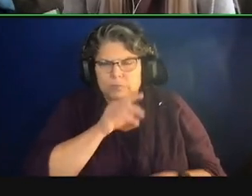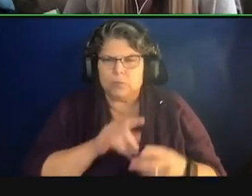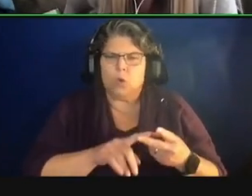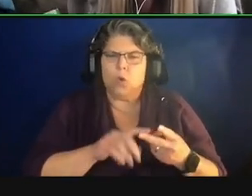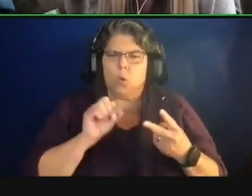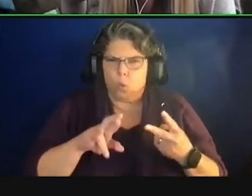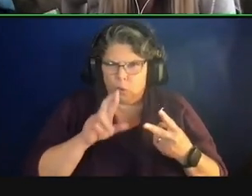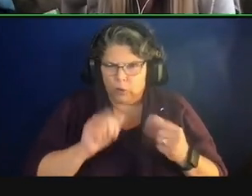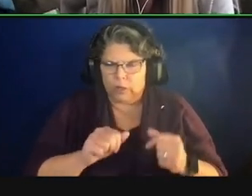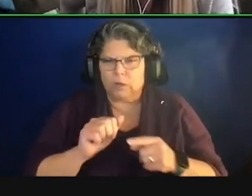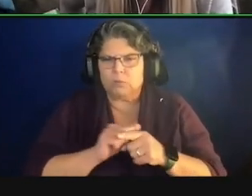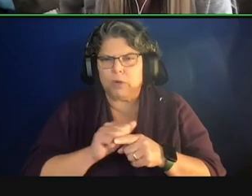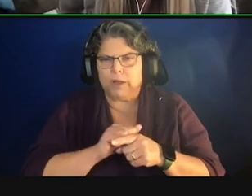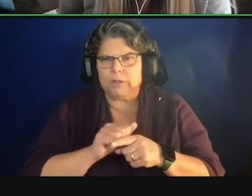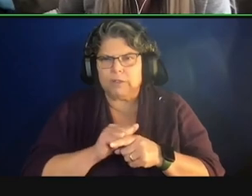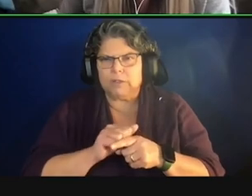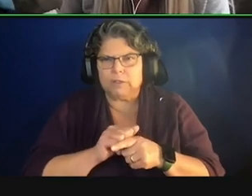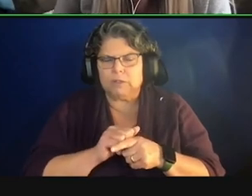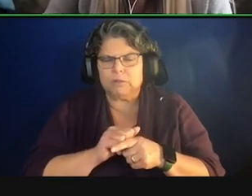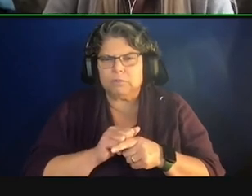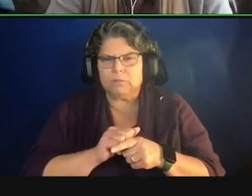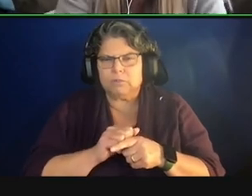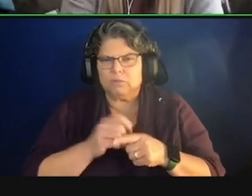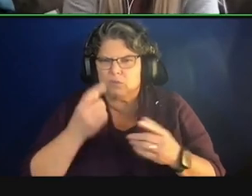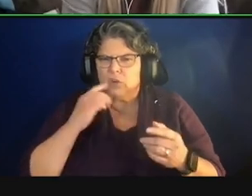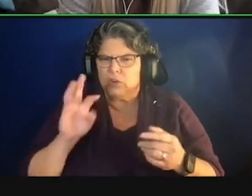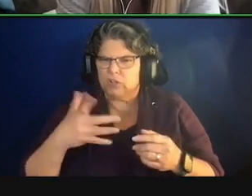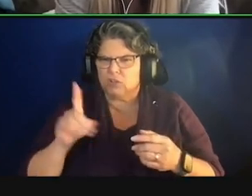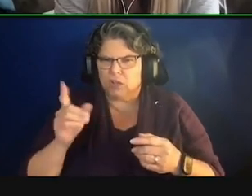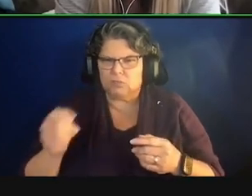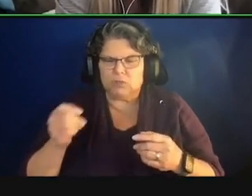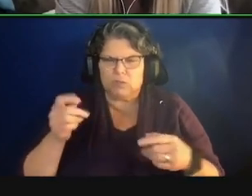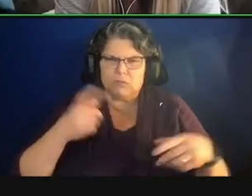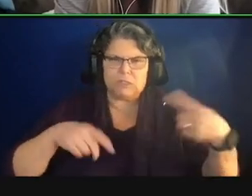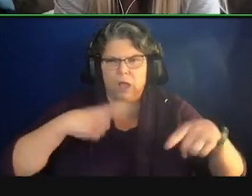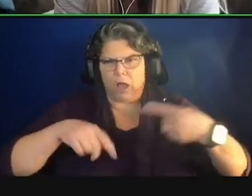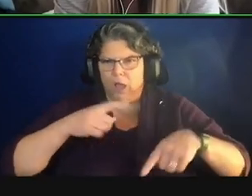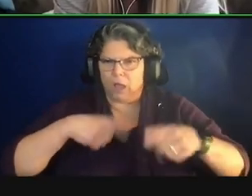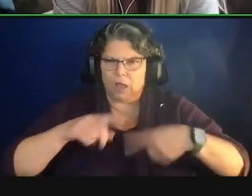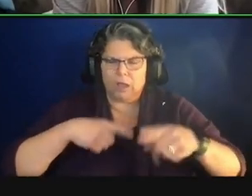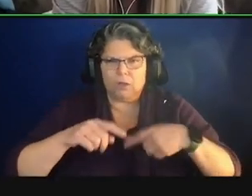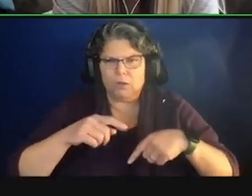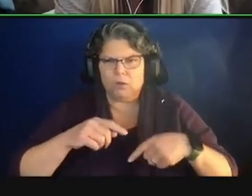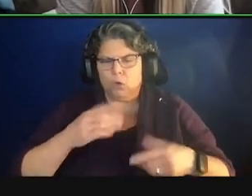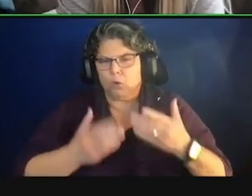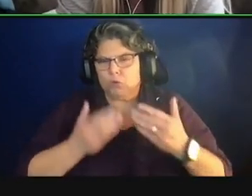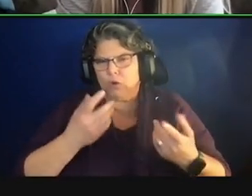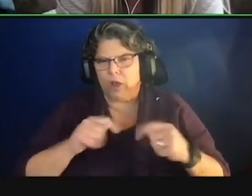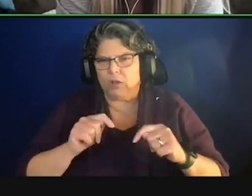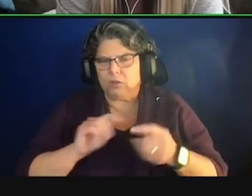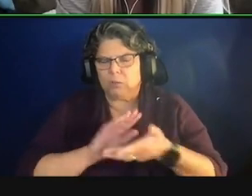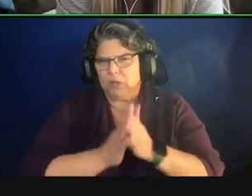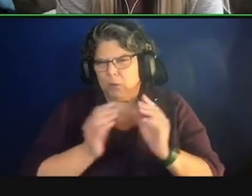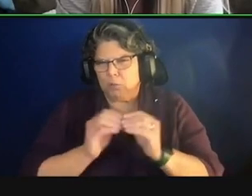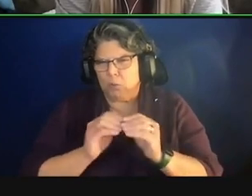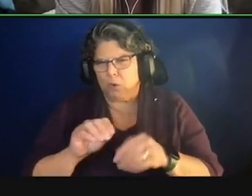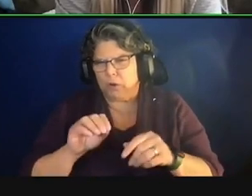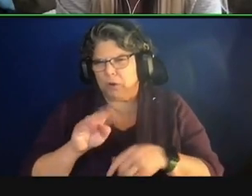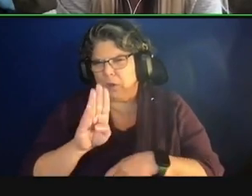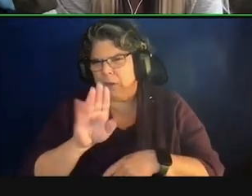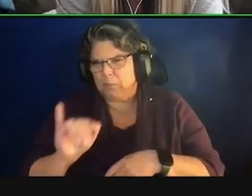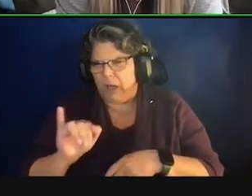working on a child that's signing, or maybe they're working on being bilingual. It just depends on that